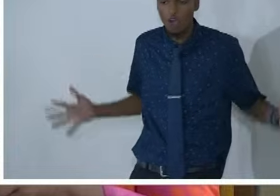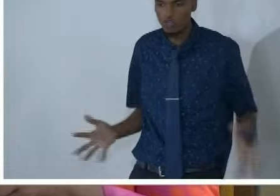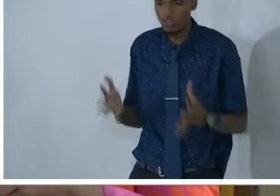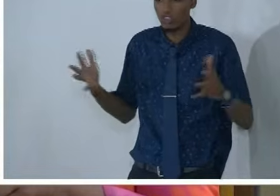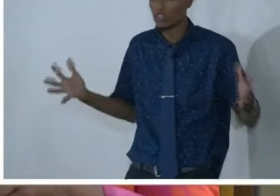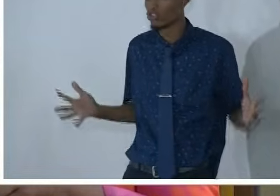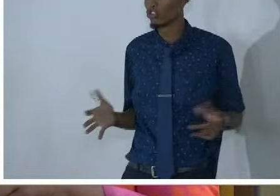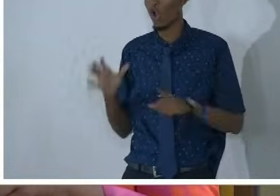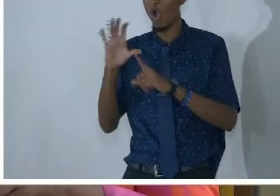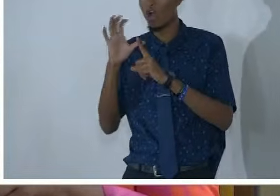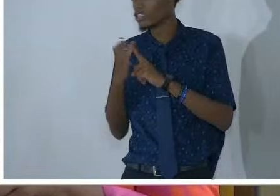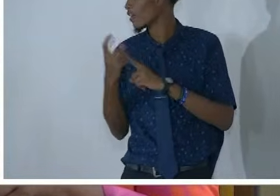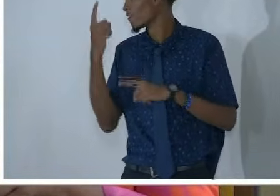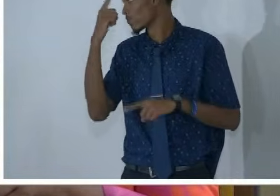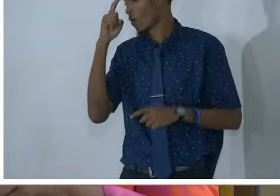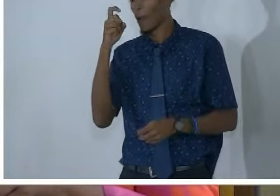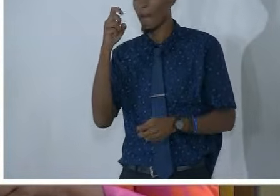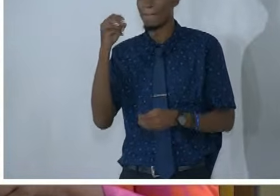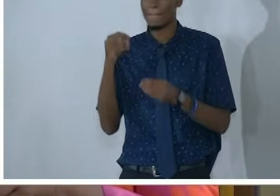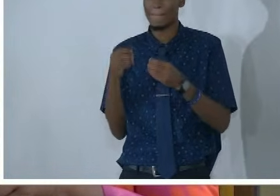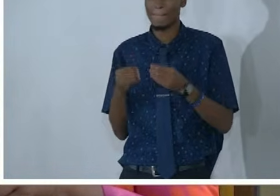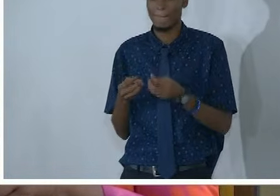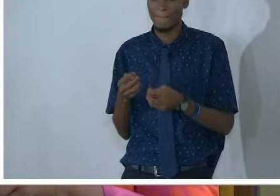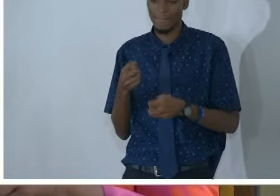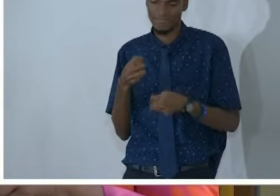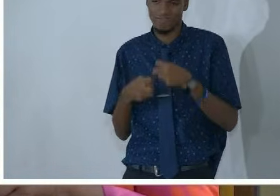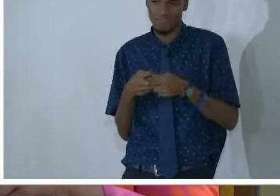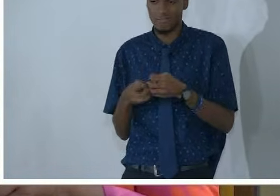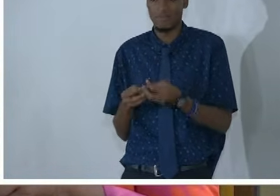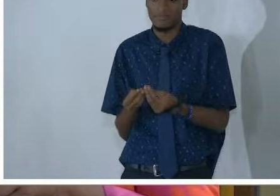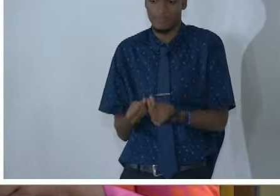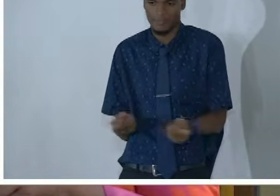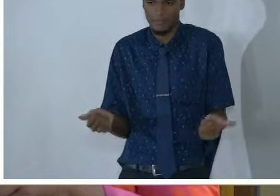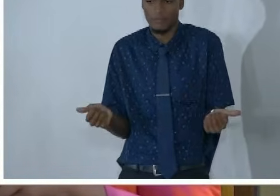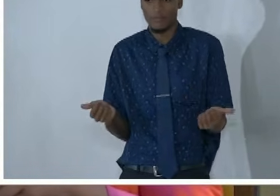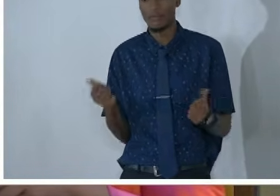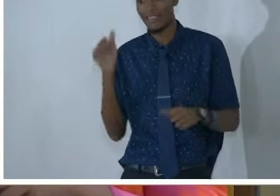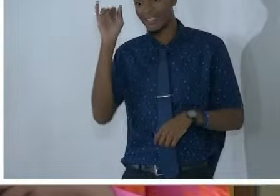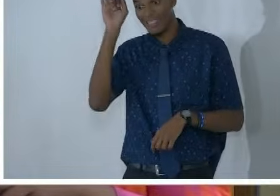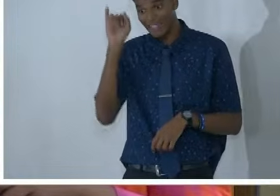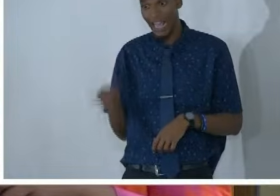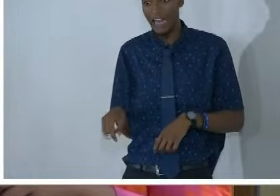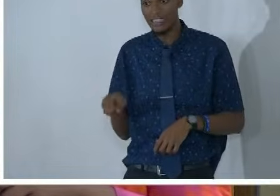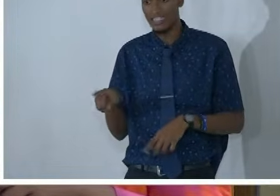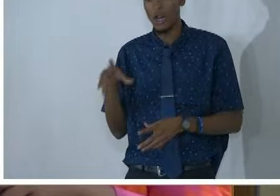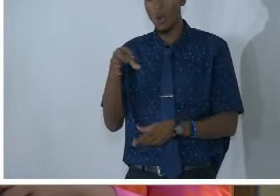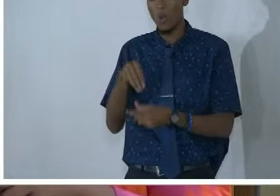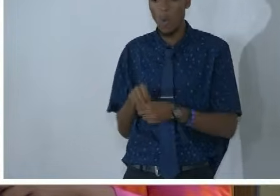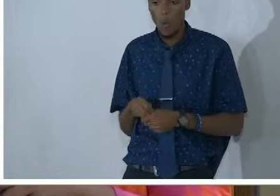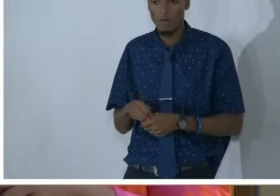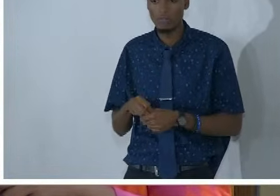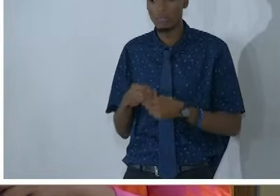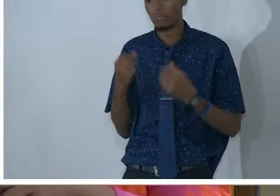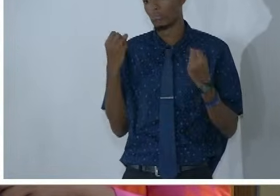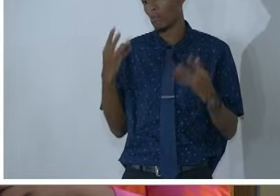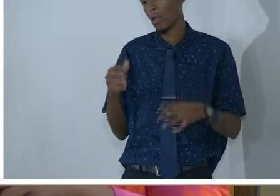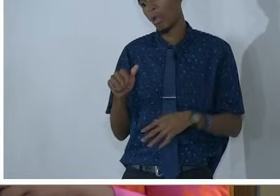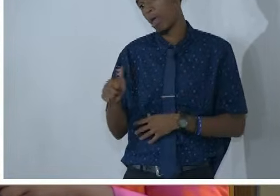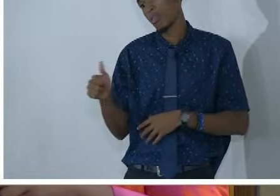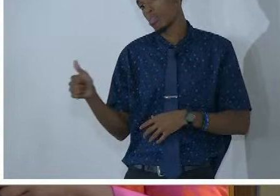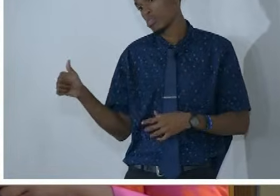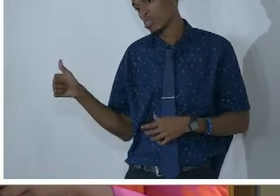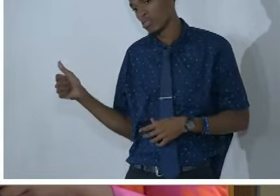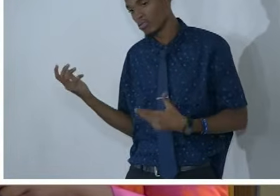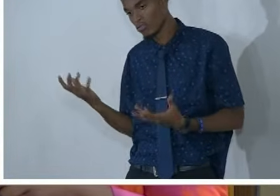culture of mediation in Jamaica. And that includes all other kinds of alternative